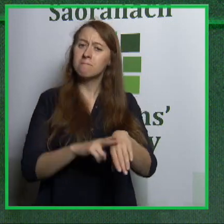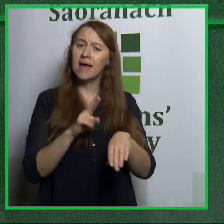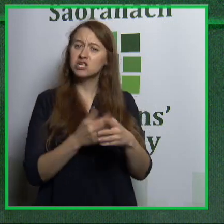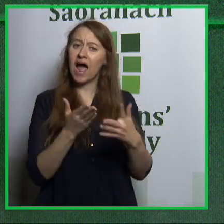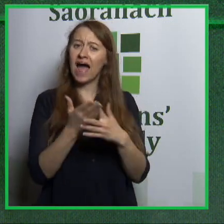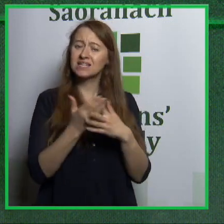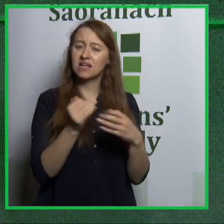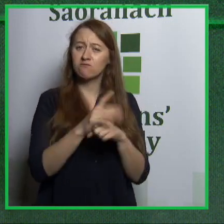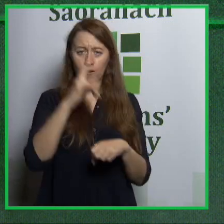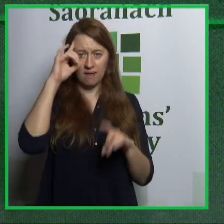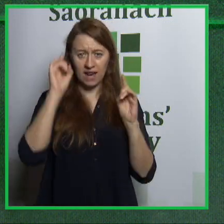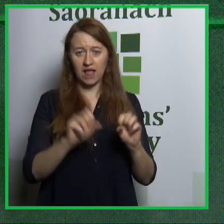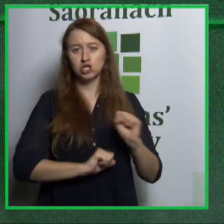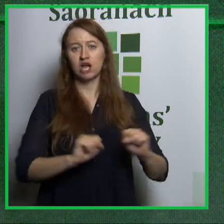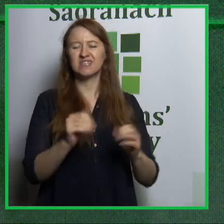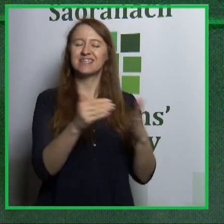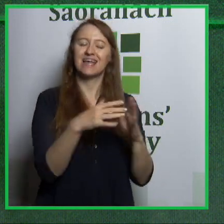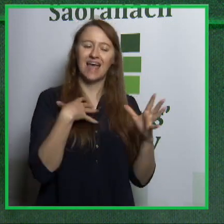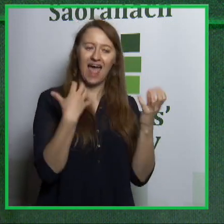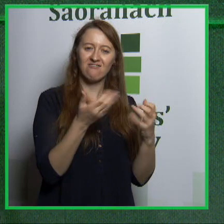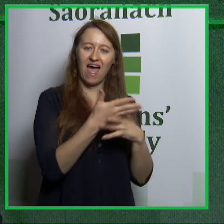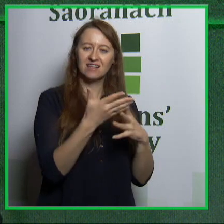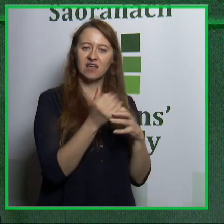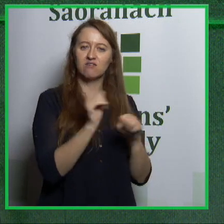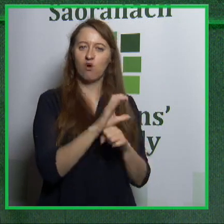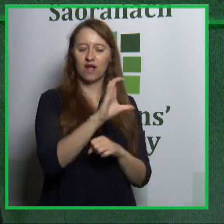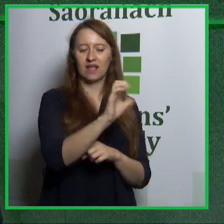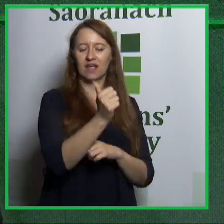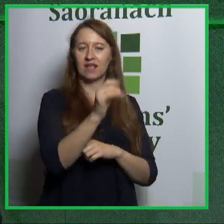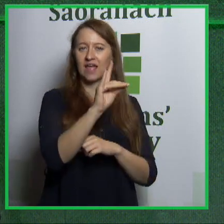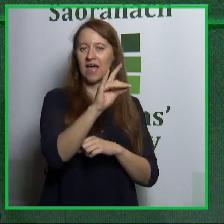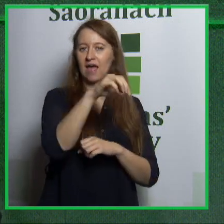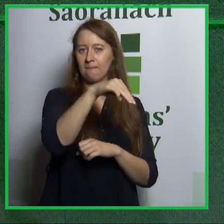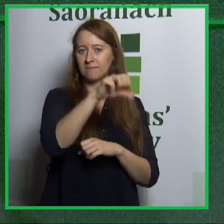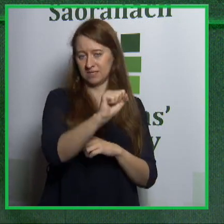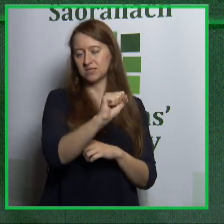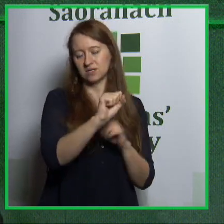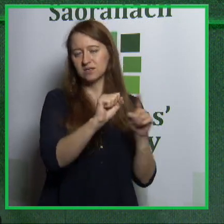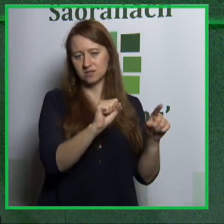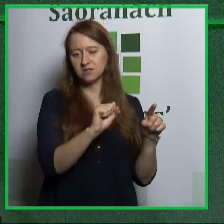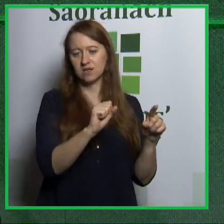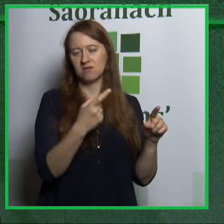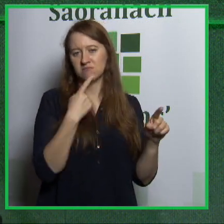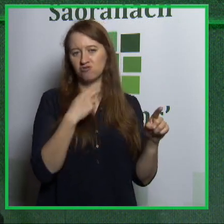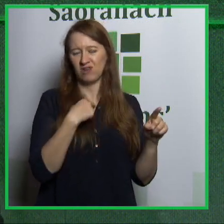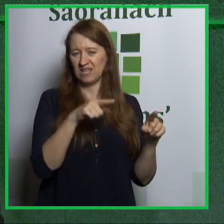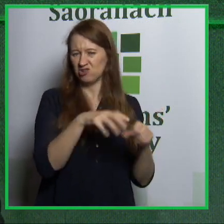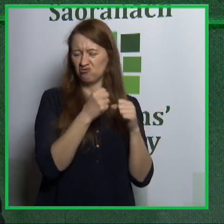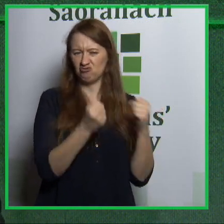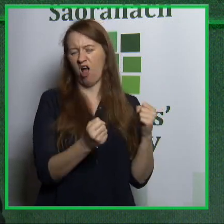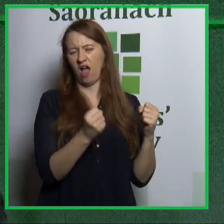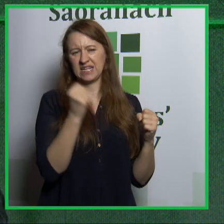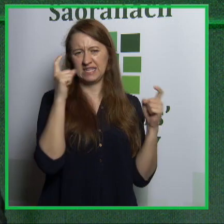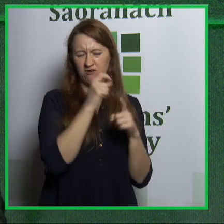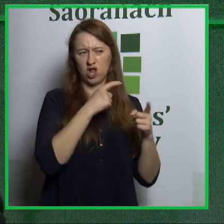CAMHS, but I found CAMHS quite difficult for me to engage with because it's quite intense as a 15-year-old to be talking about,